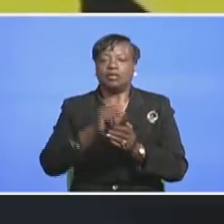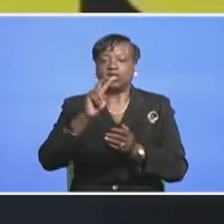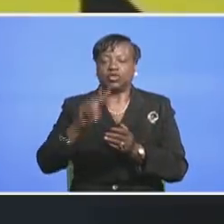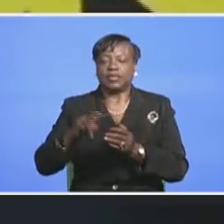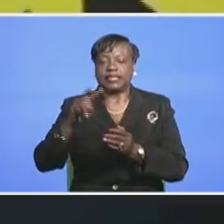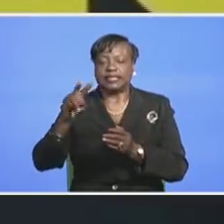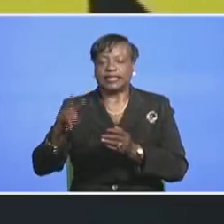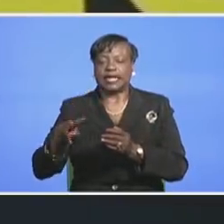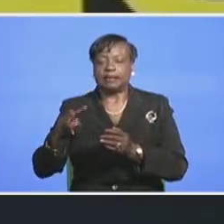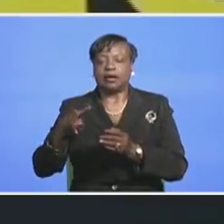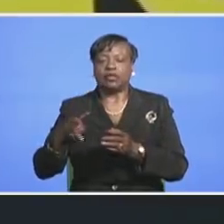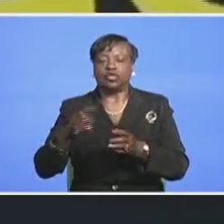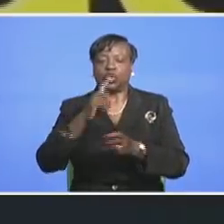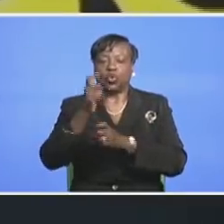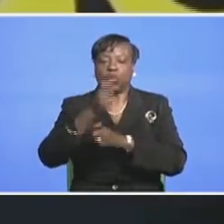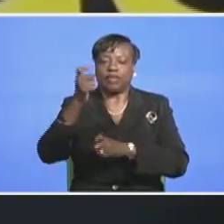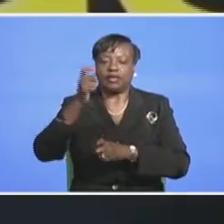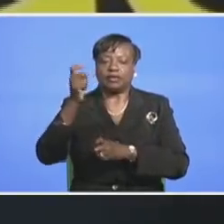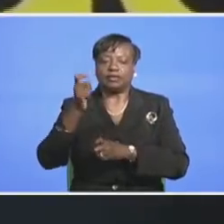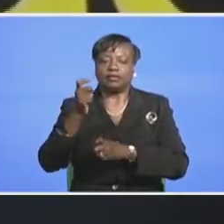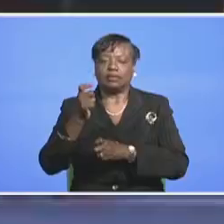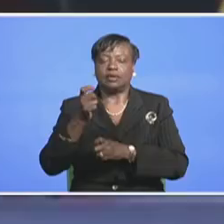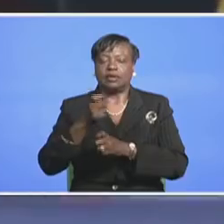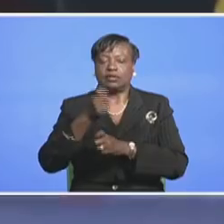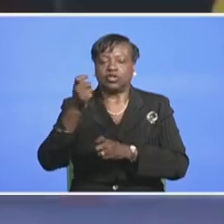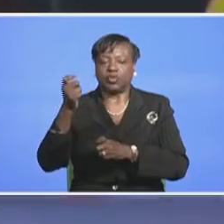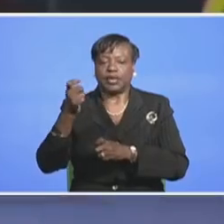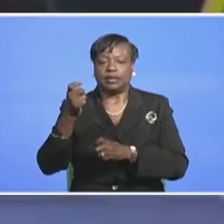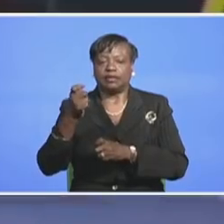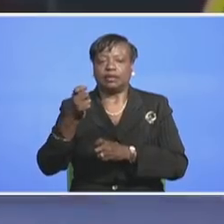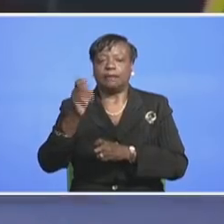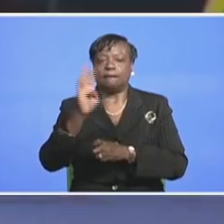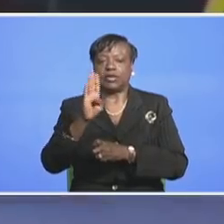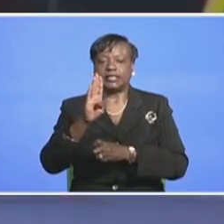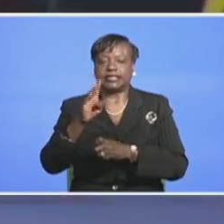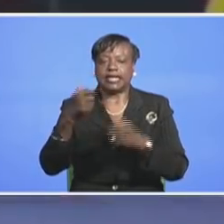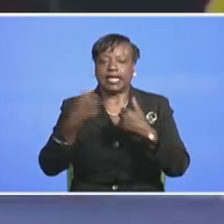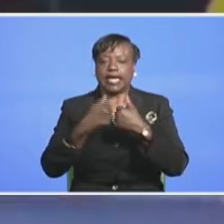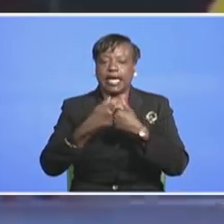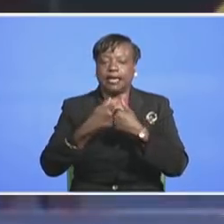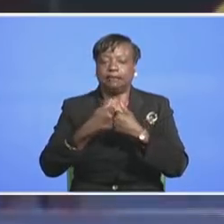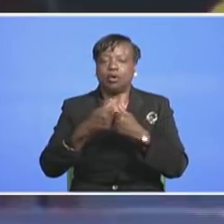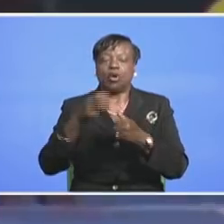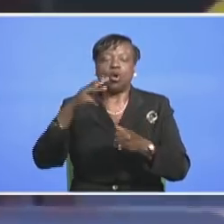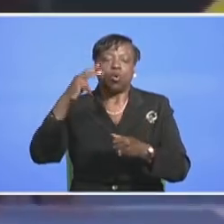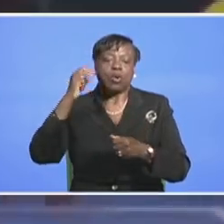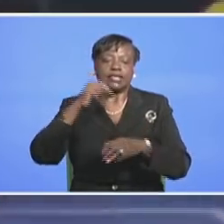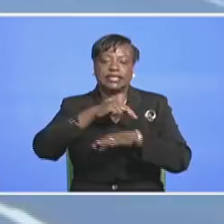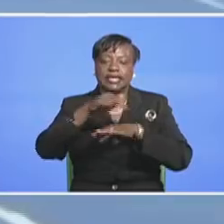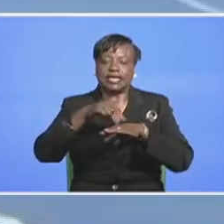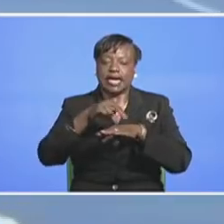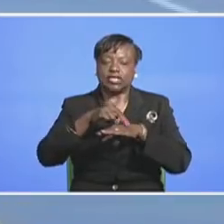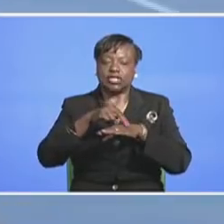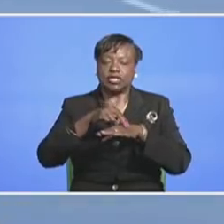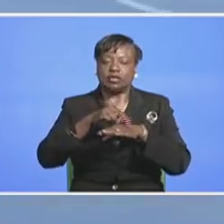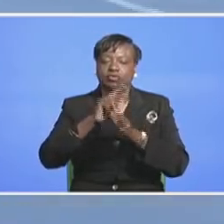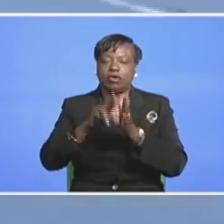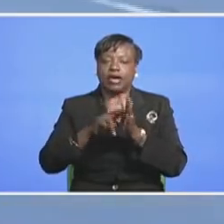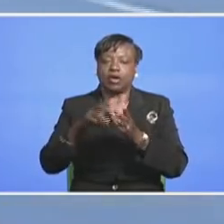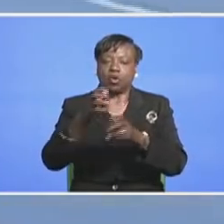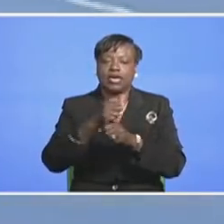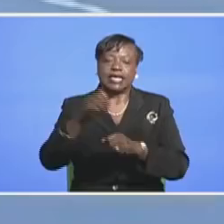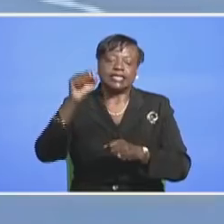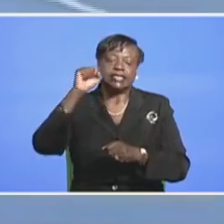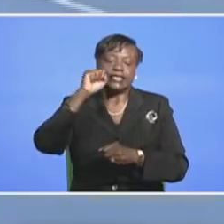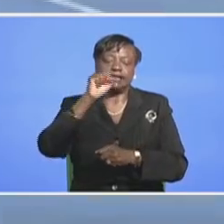win the 200-meter straight at the Adidas Boston Boost Games on Sunday was national record holder Stephen Gardner. The world's leader